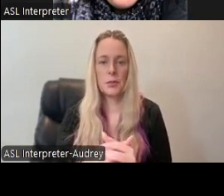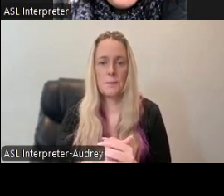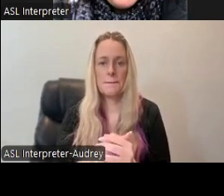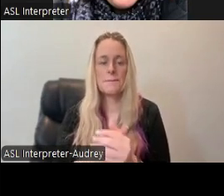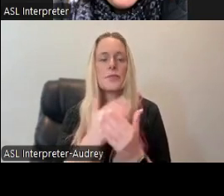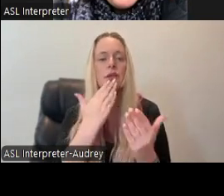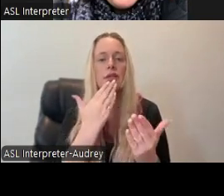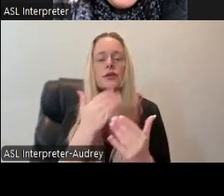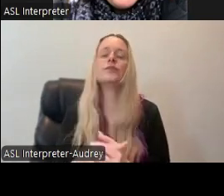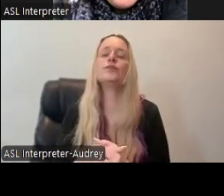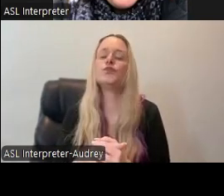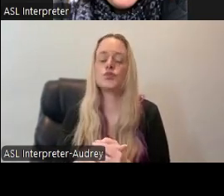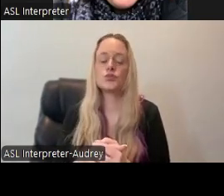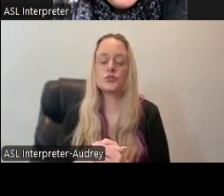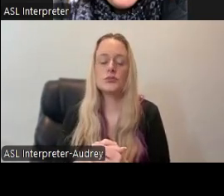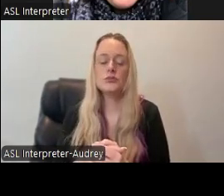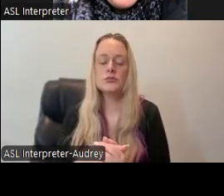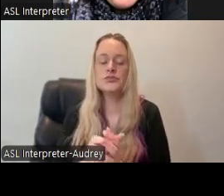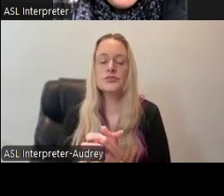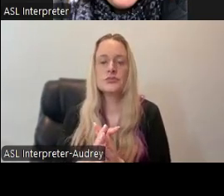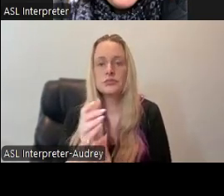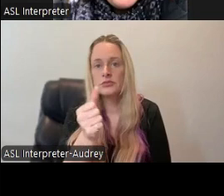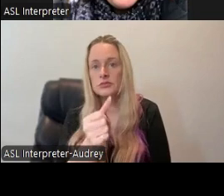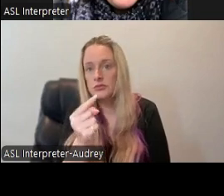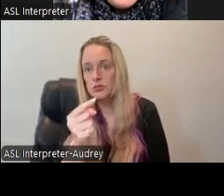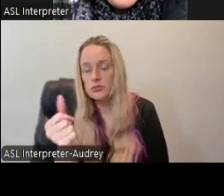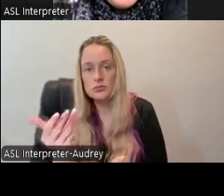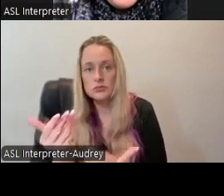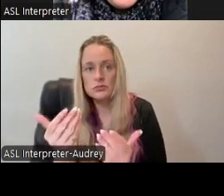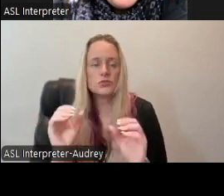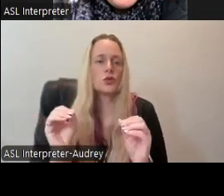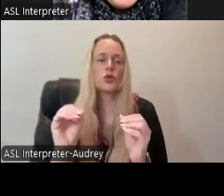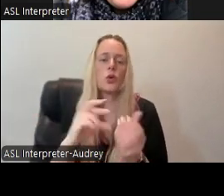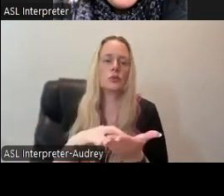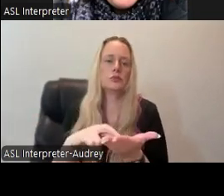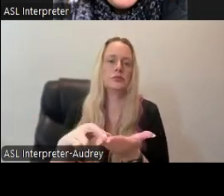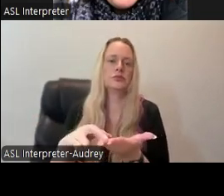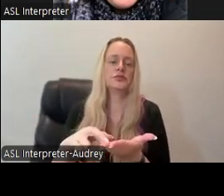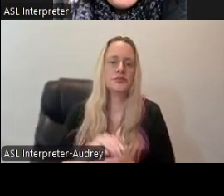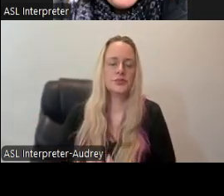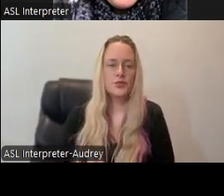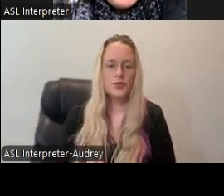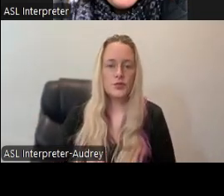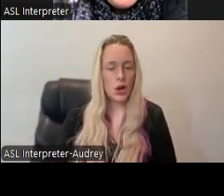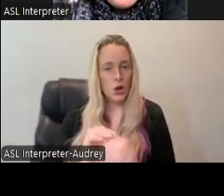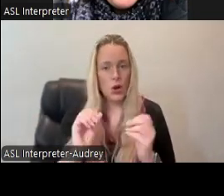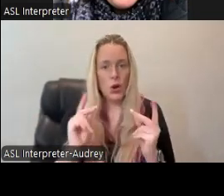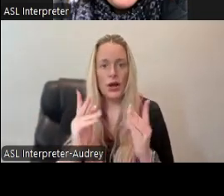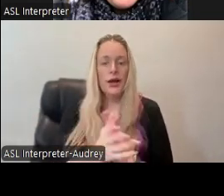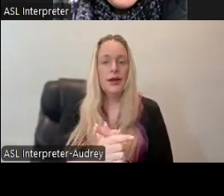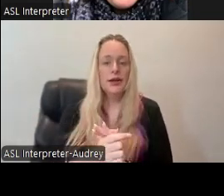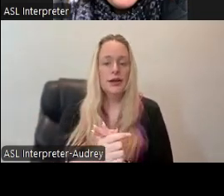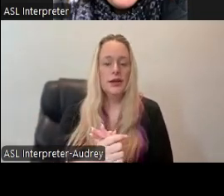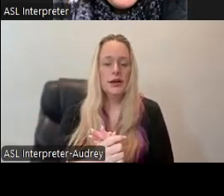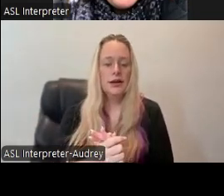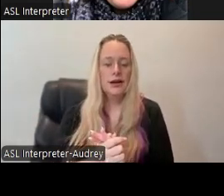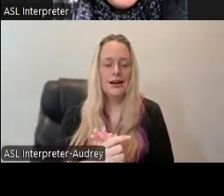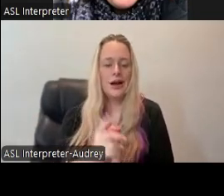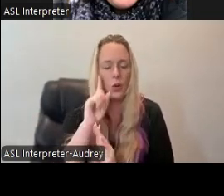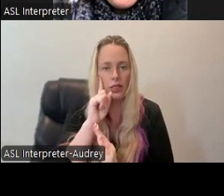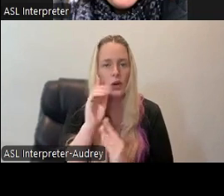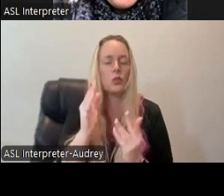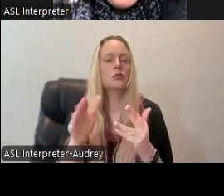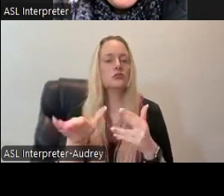Thank you. Nobody else is currently signed up. Okay, and once again, I think we'll take